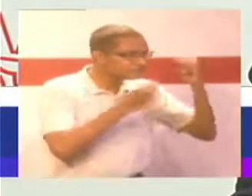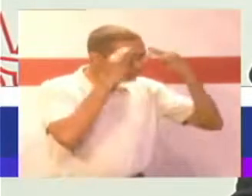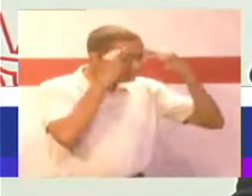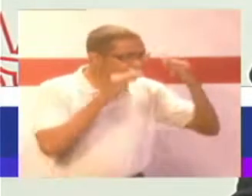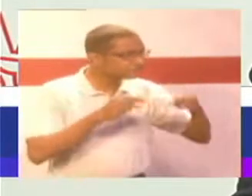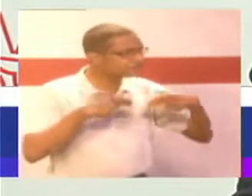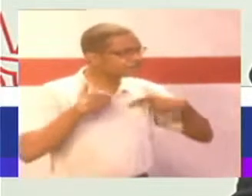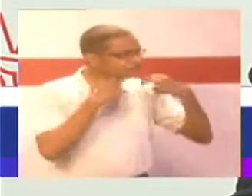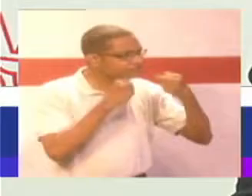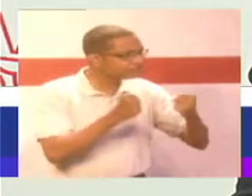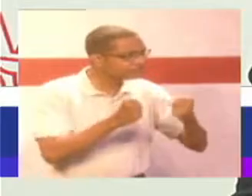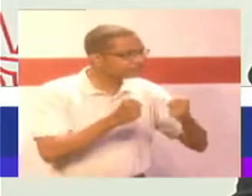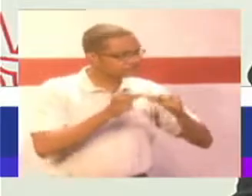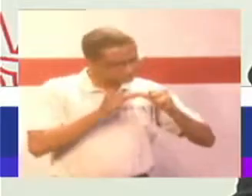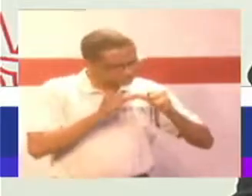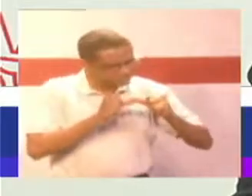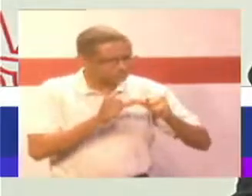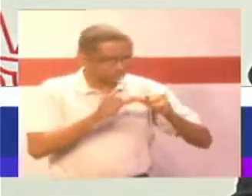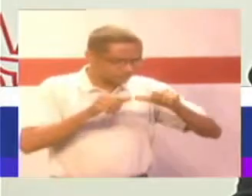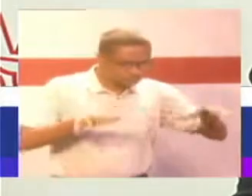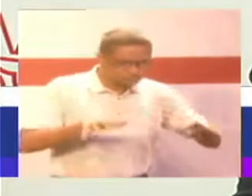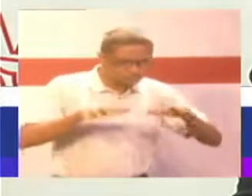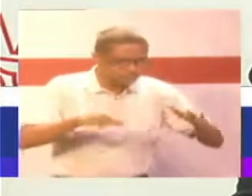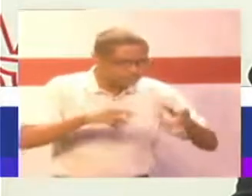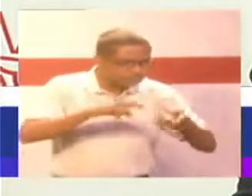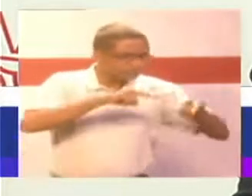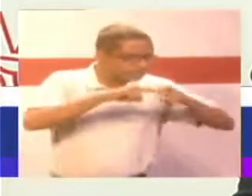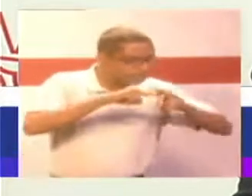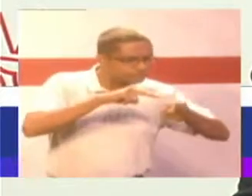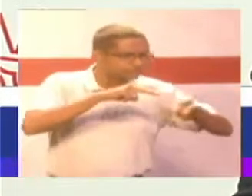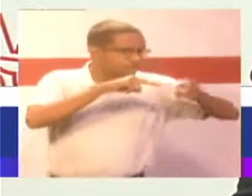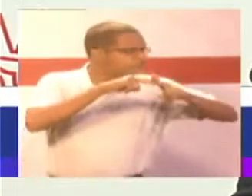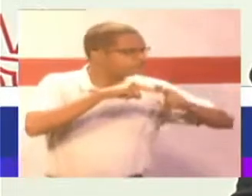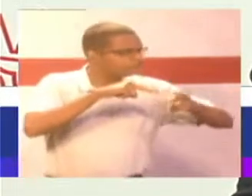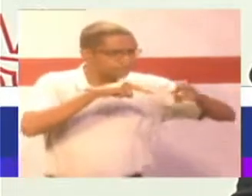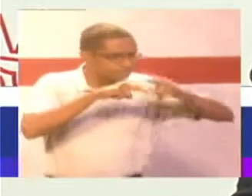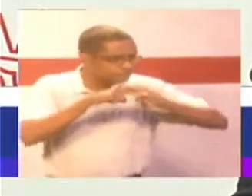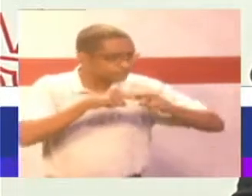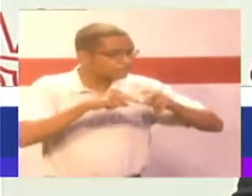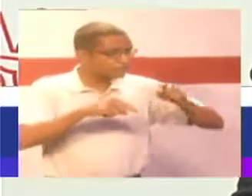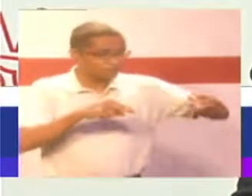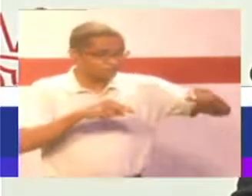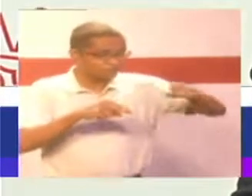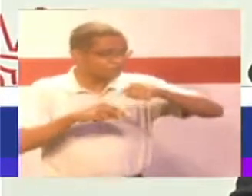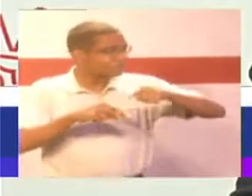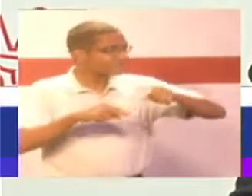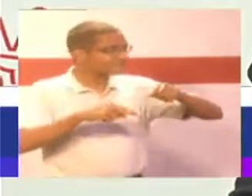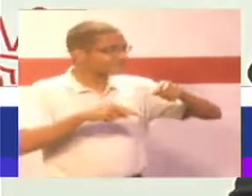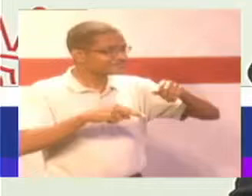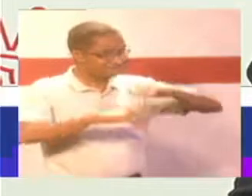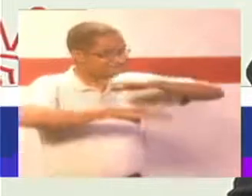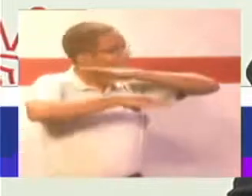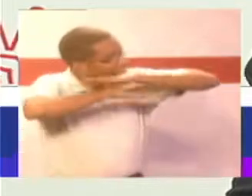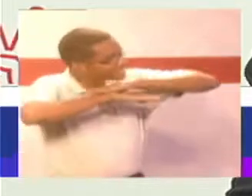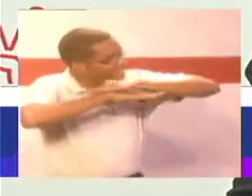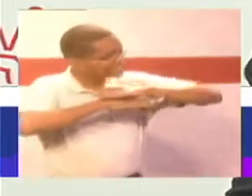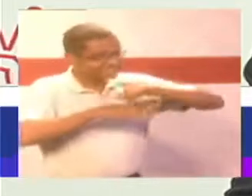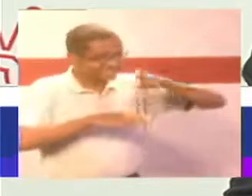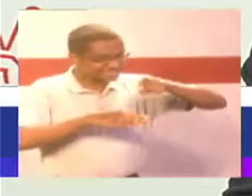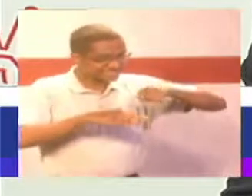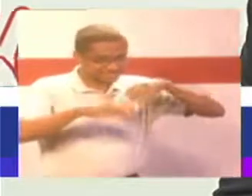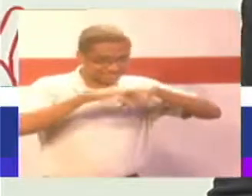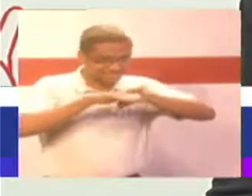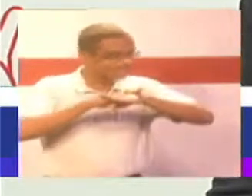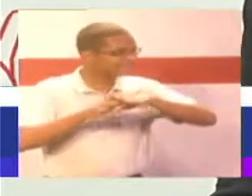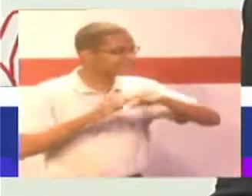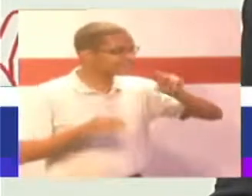actively increasing and upscaling the number of intensive care unit beds in the parallel healthcare system as part